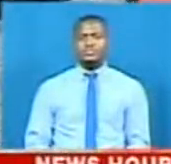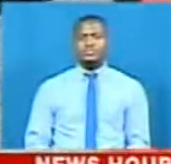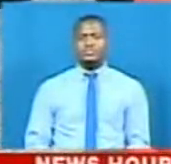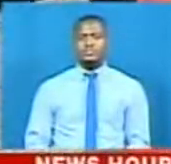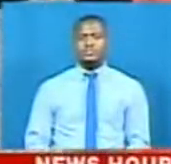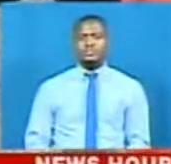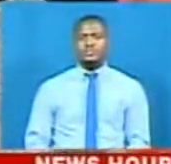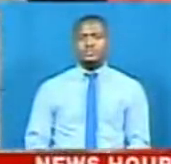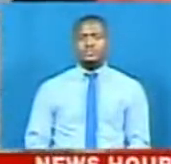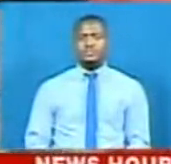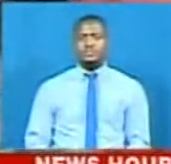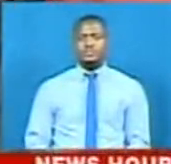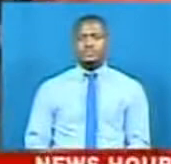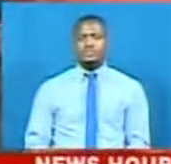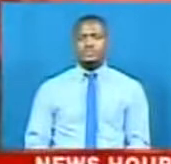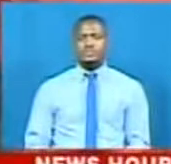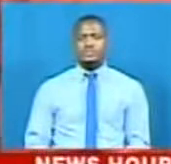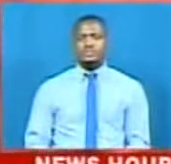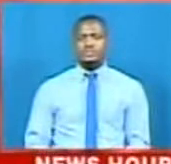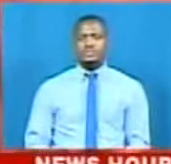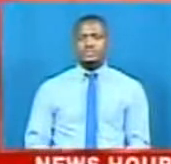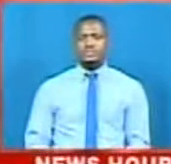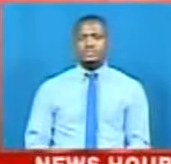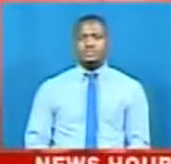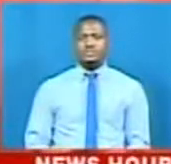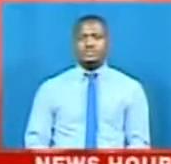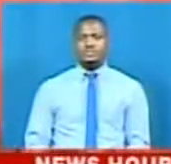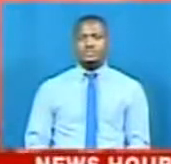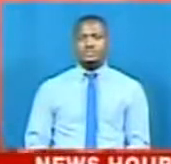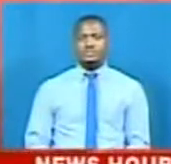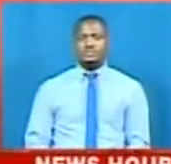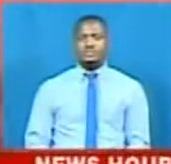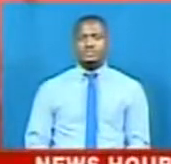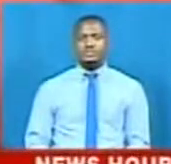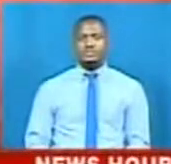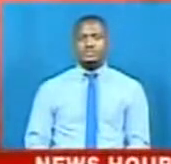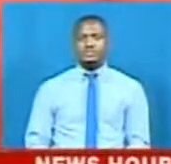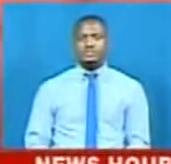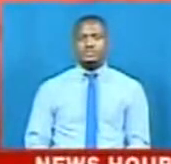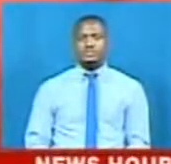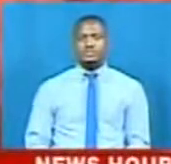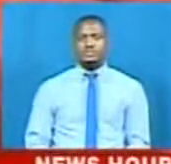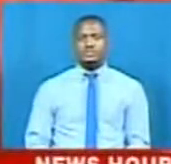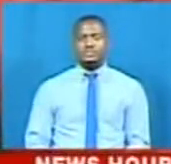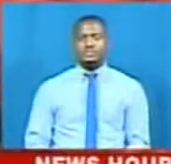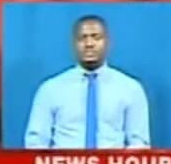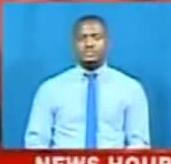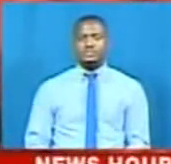Yeah.